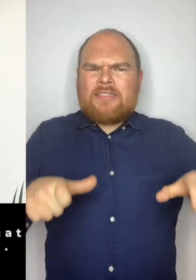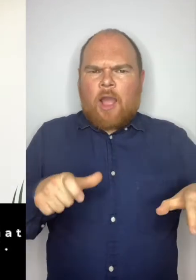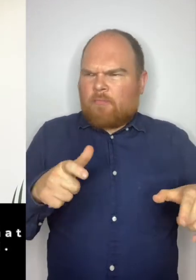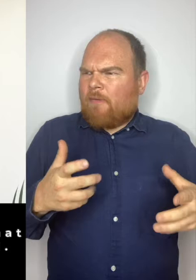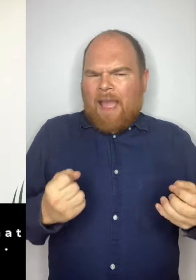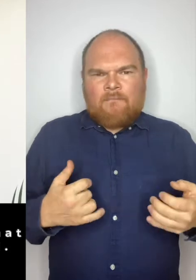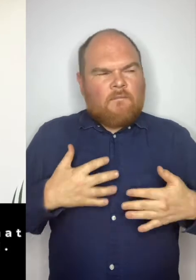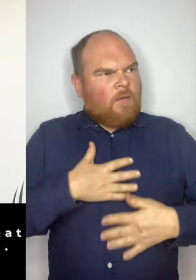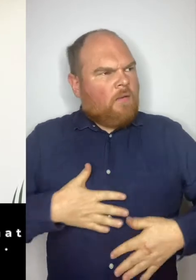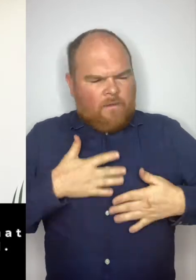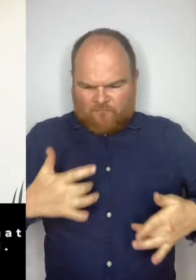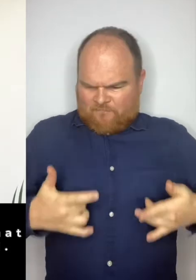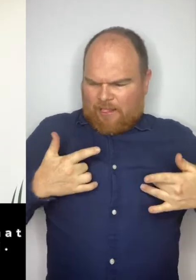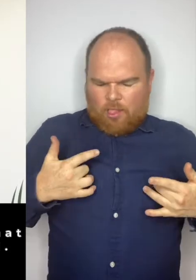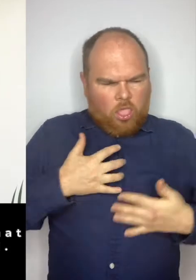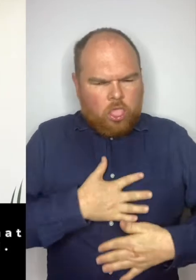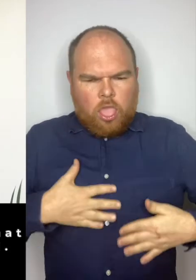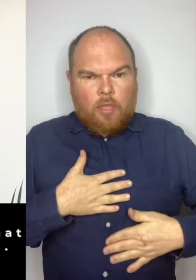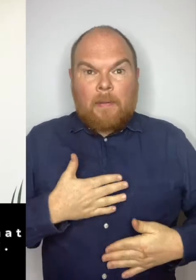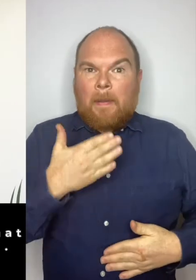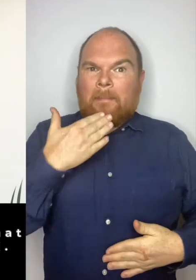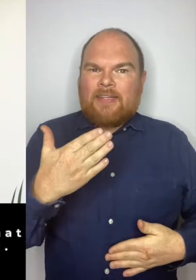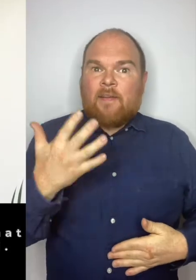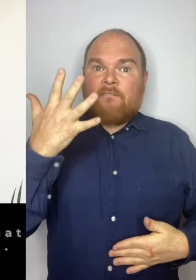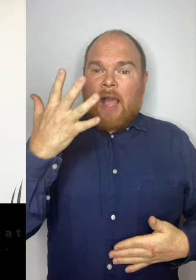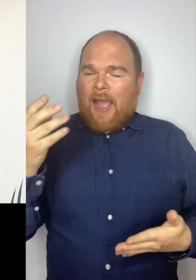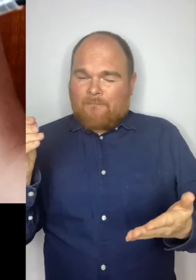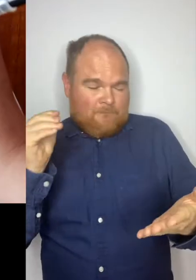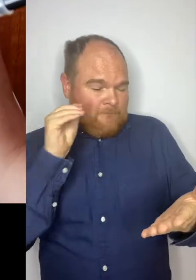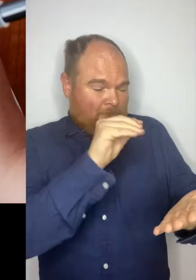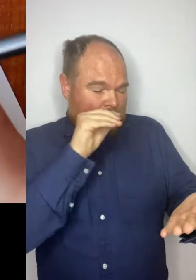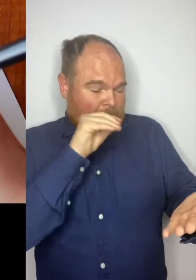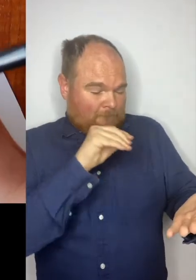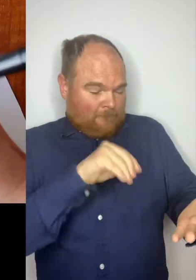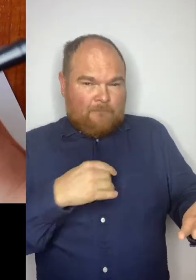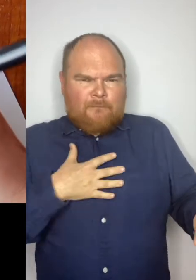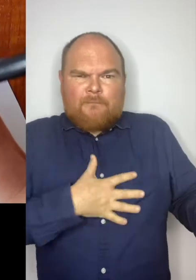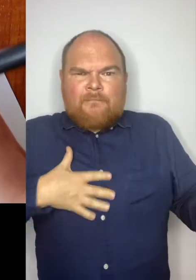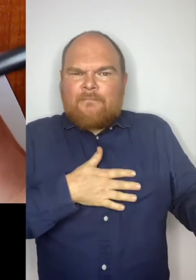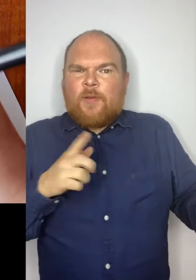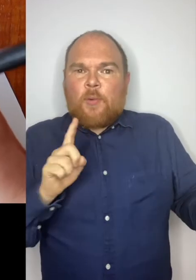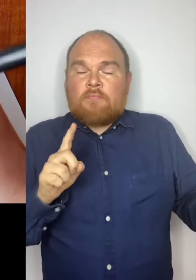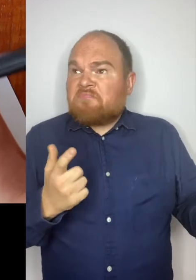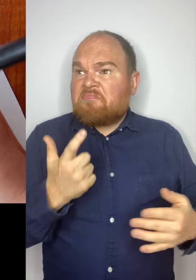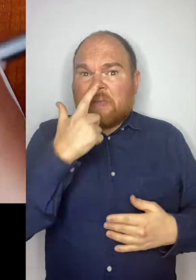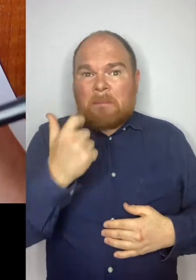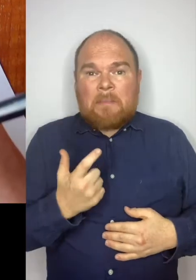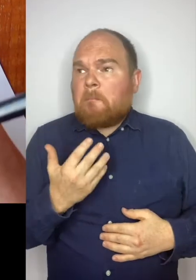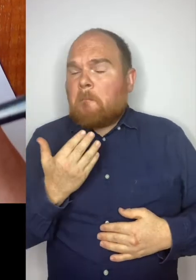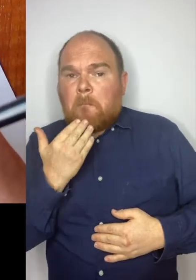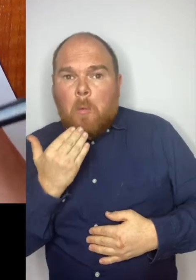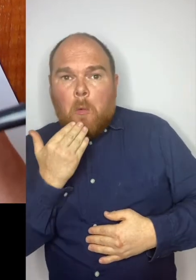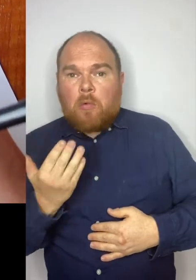about the emotions that the lockdown is making you feel, and write down 5 of these emotions. It could be